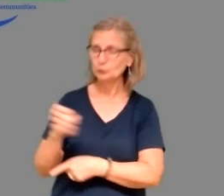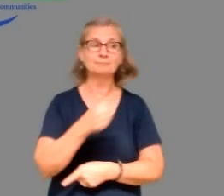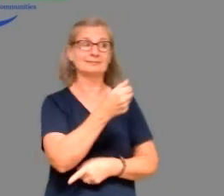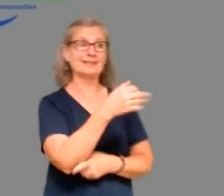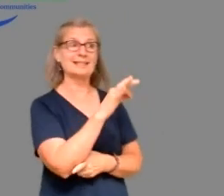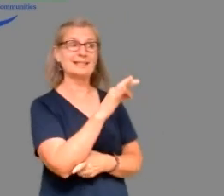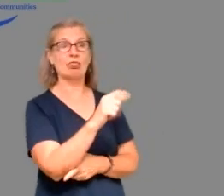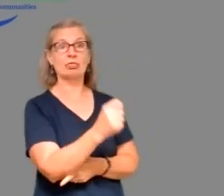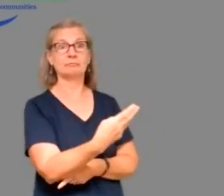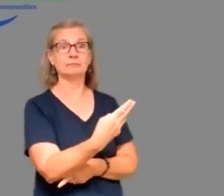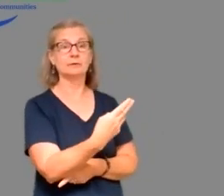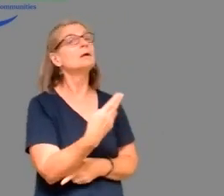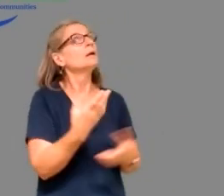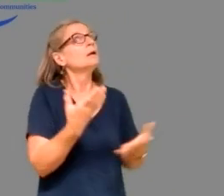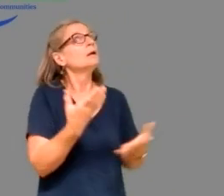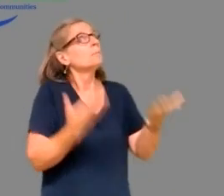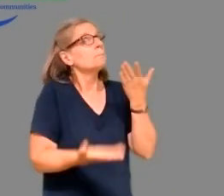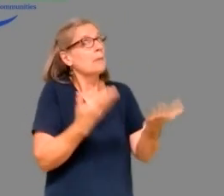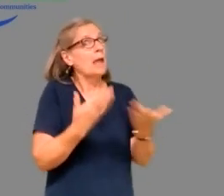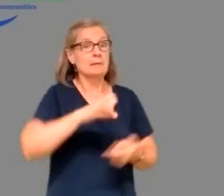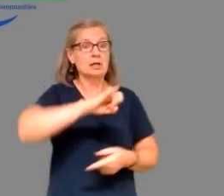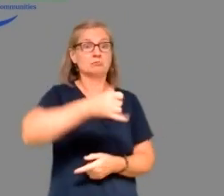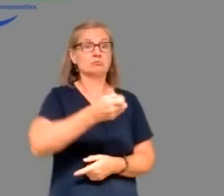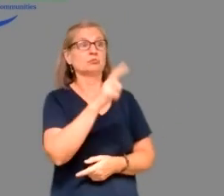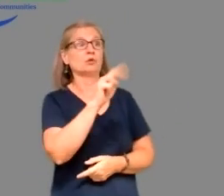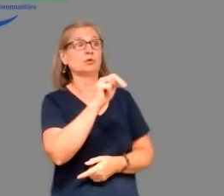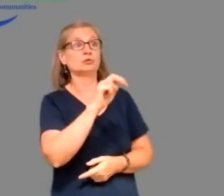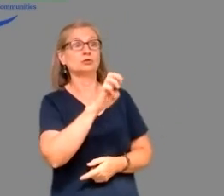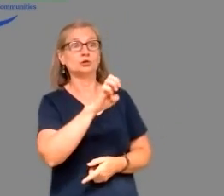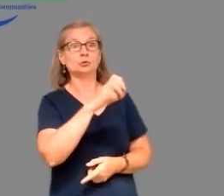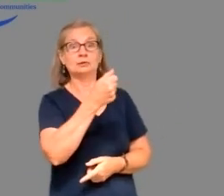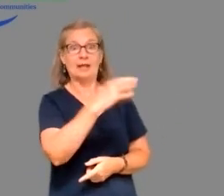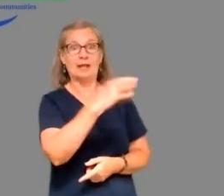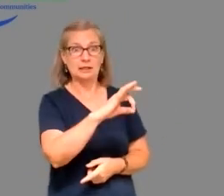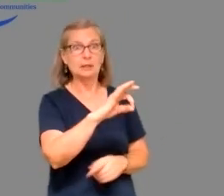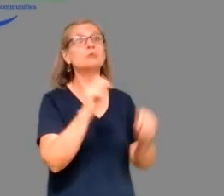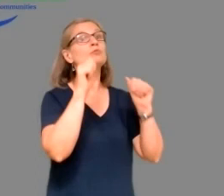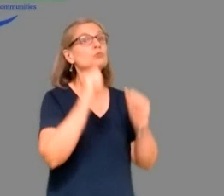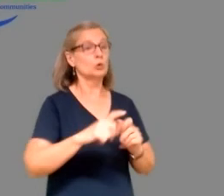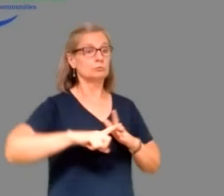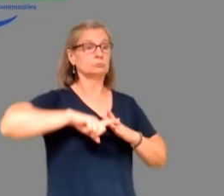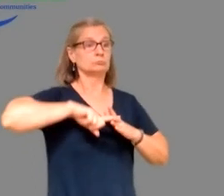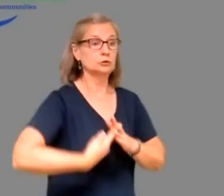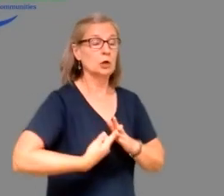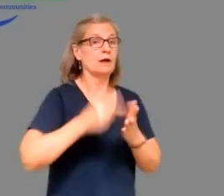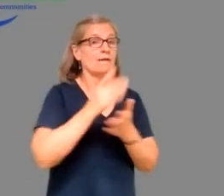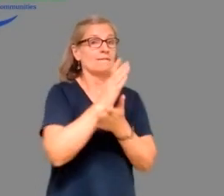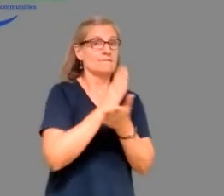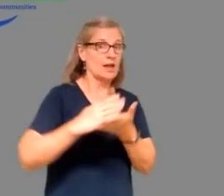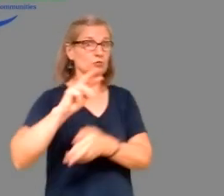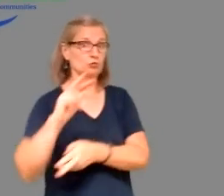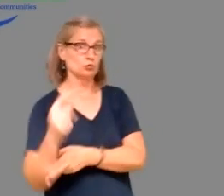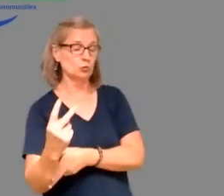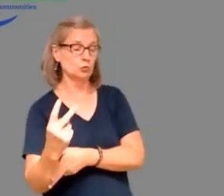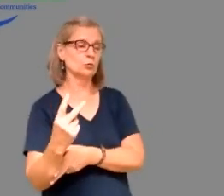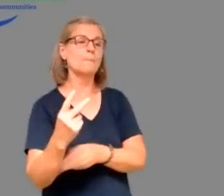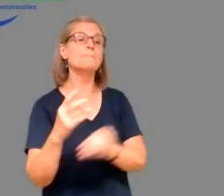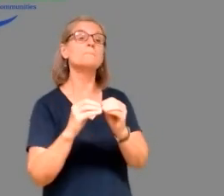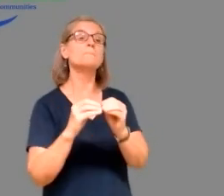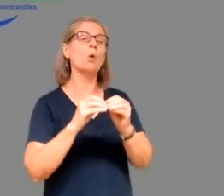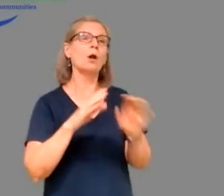change. Mm-hmm. By June 19th, we could be into phase two that has a little more relaxation, but I still don't know that it's going to be.